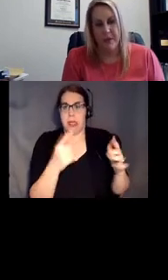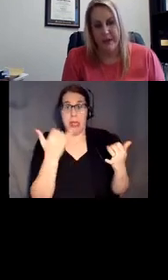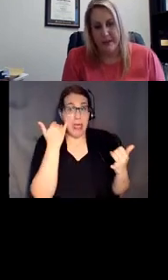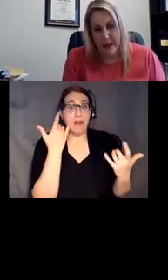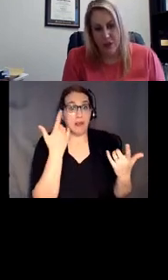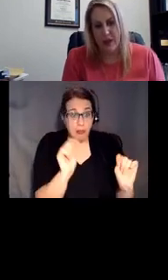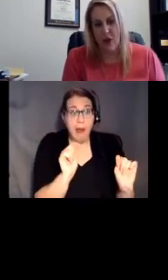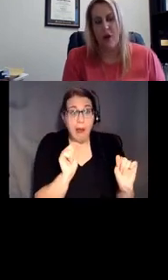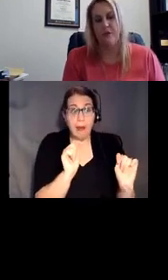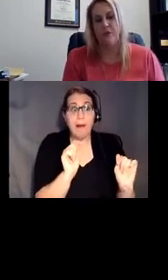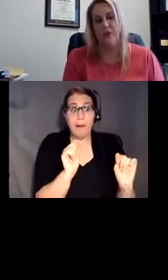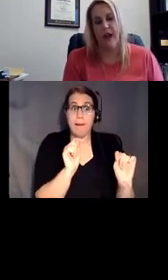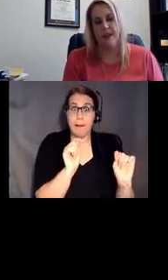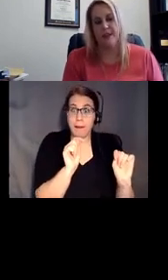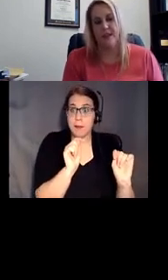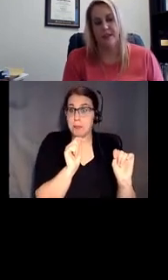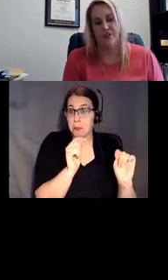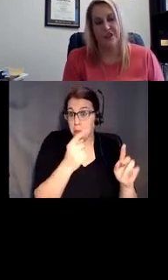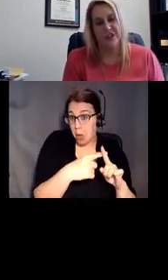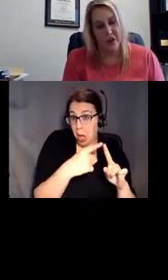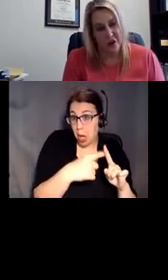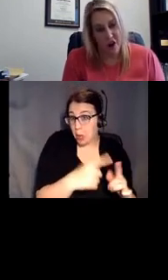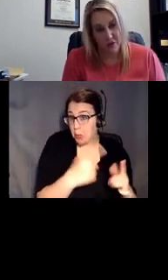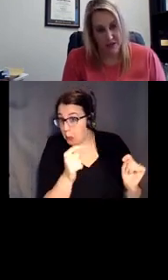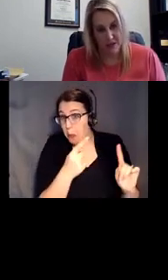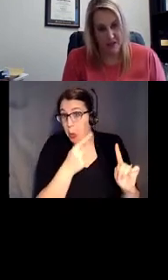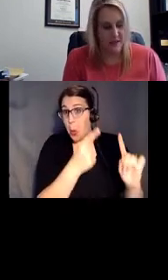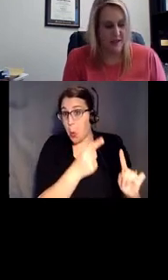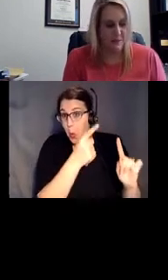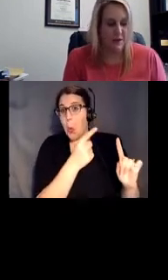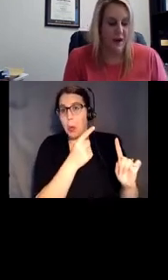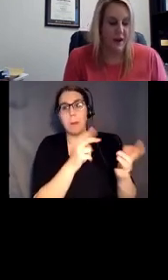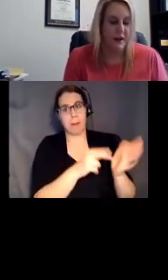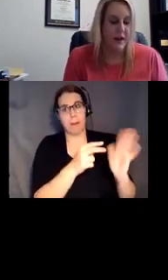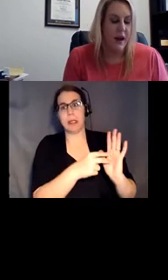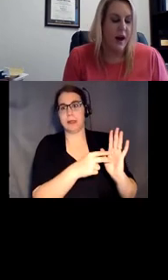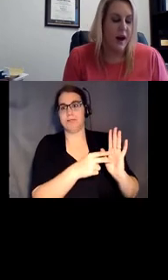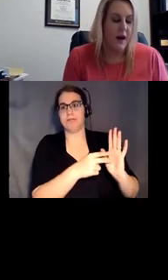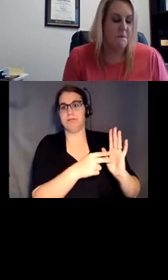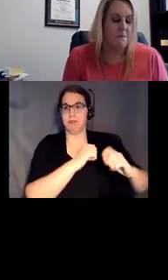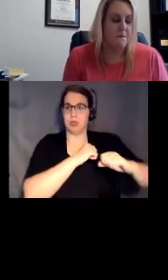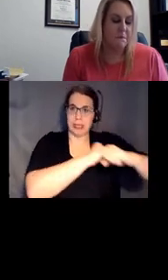do something intentionally harmful to the assets in the trust, they are not released and indemnified.